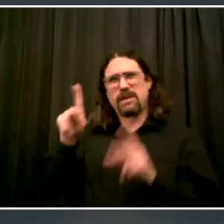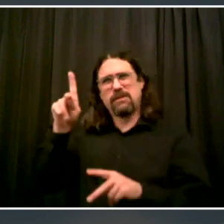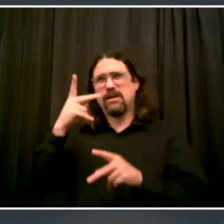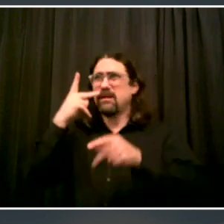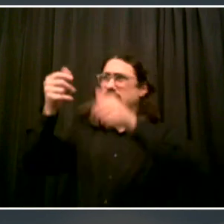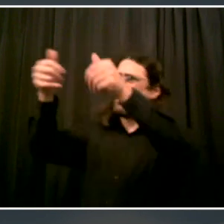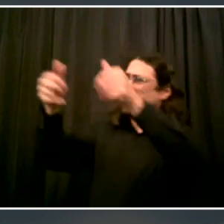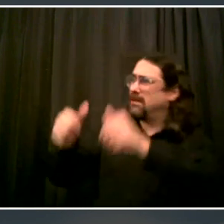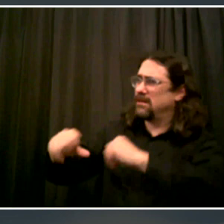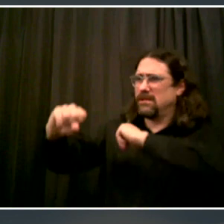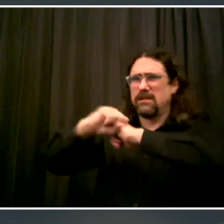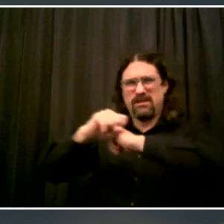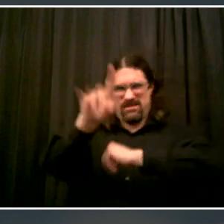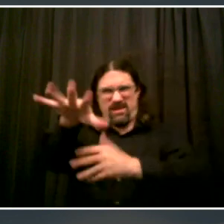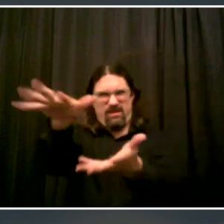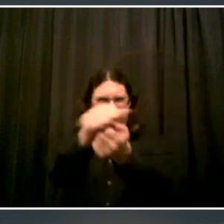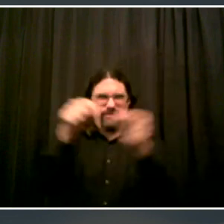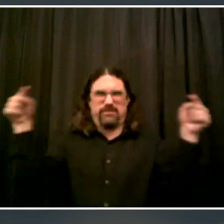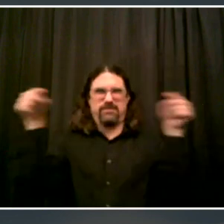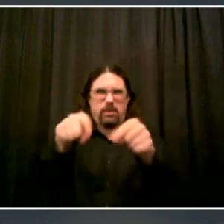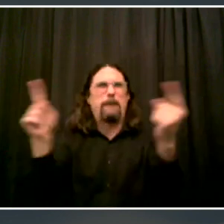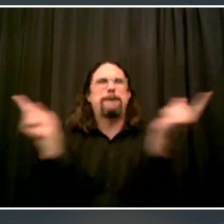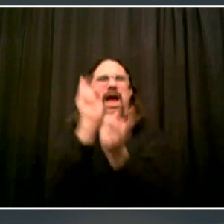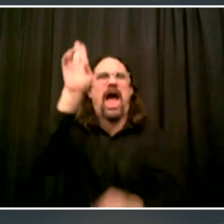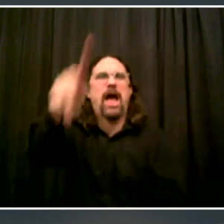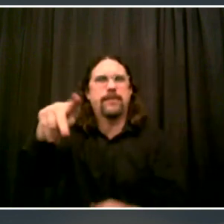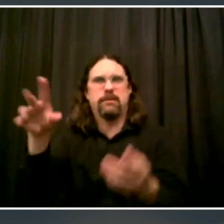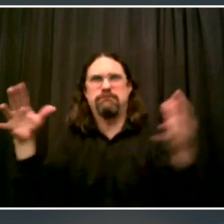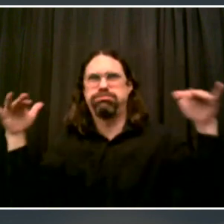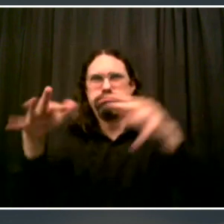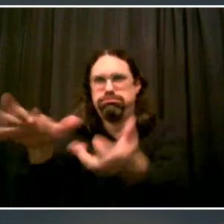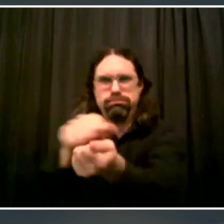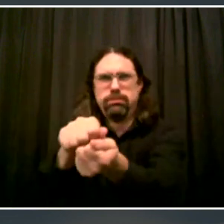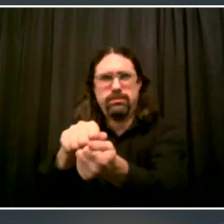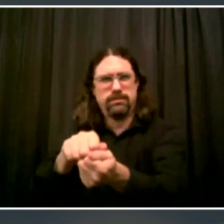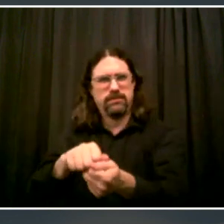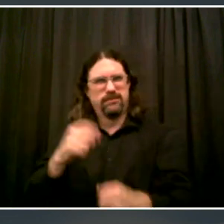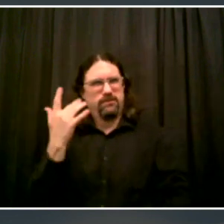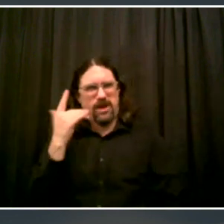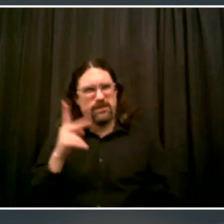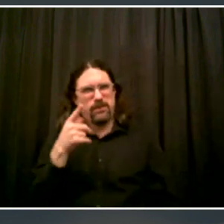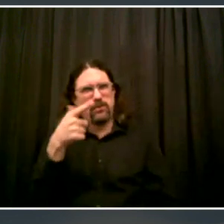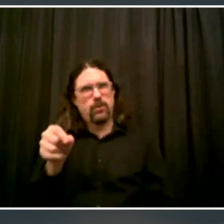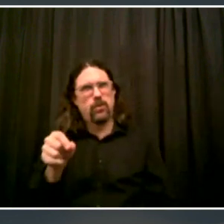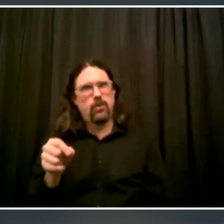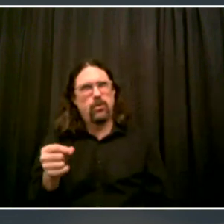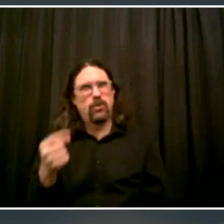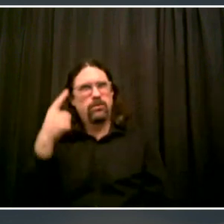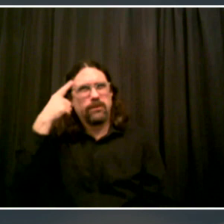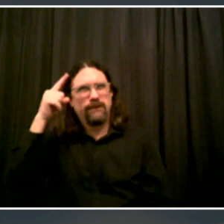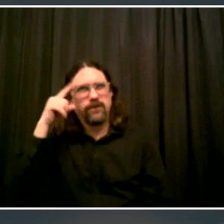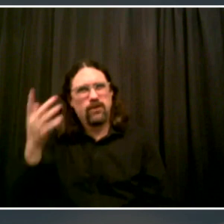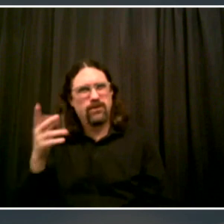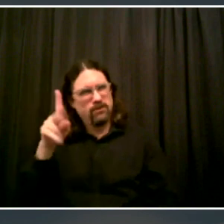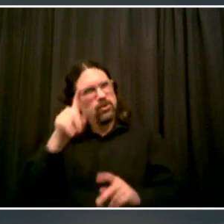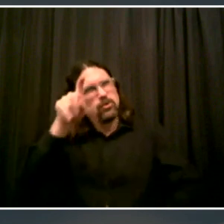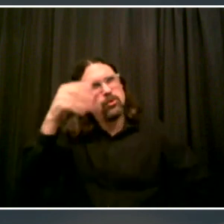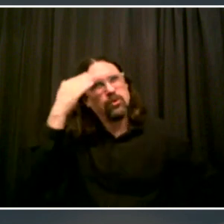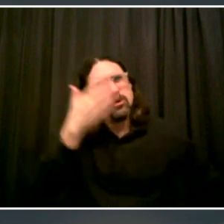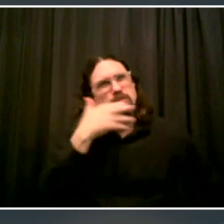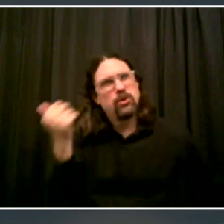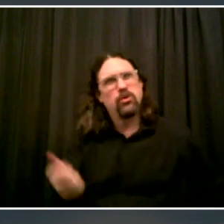with the curfew, and I'll just finish with this. Again, sometimes if you're in the middle of it, you can't see what's going on all around you. There's a lot of people